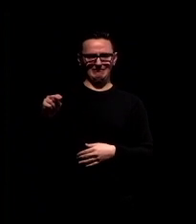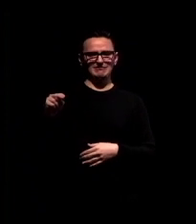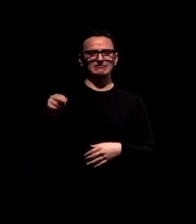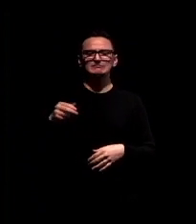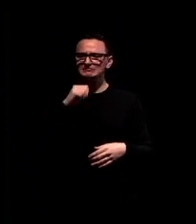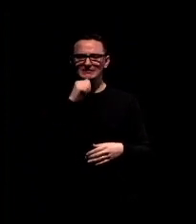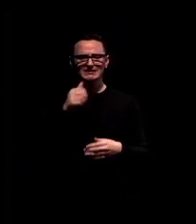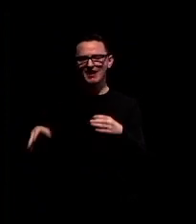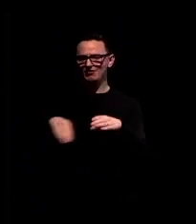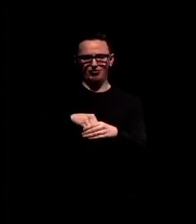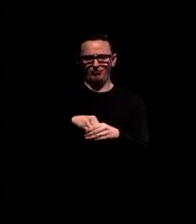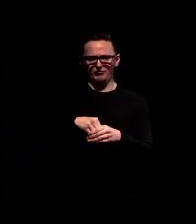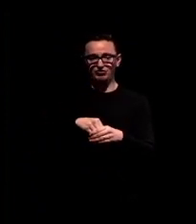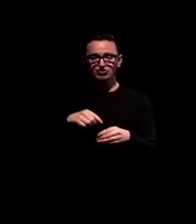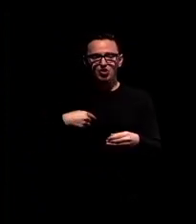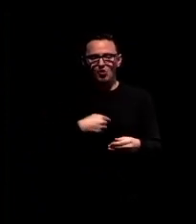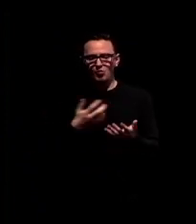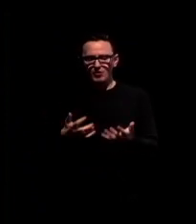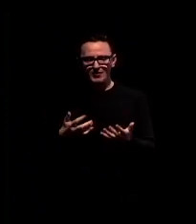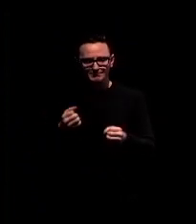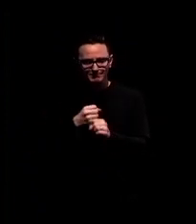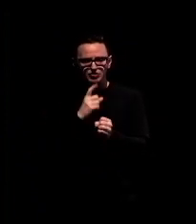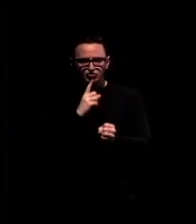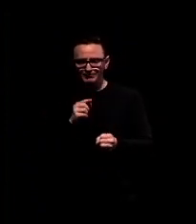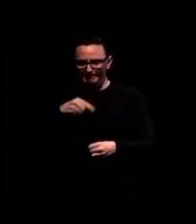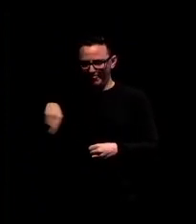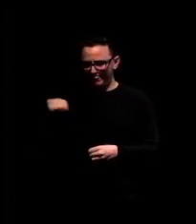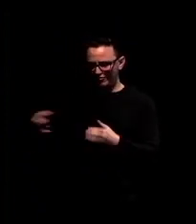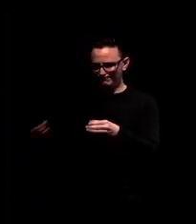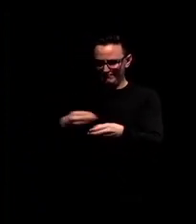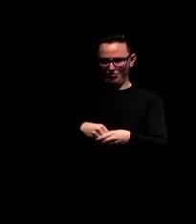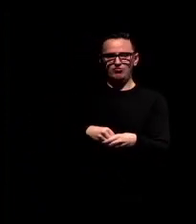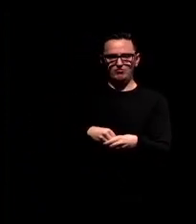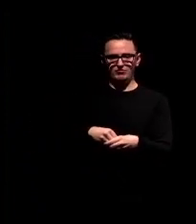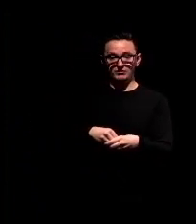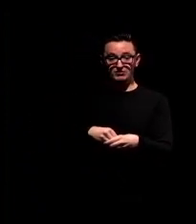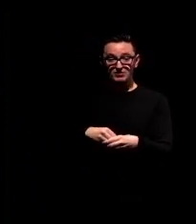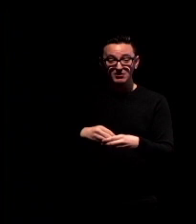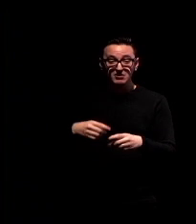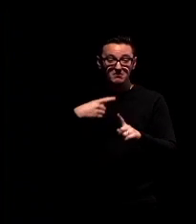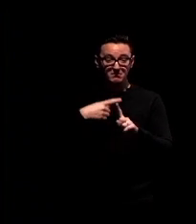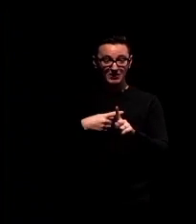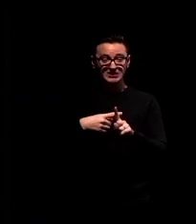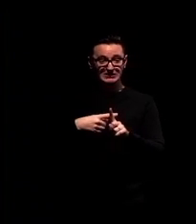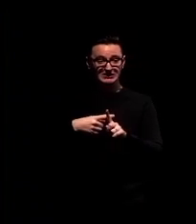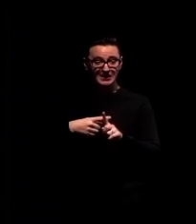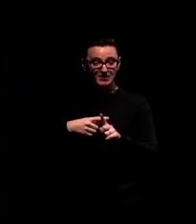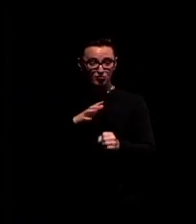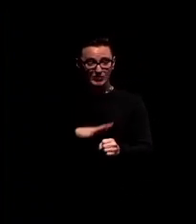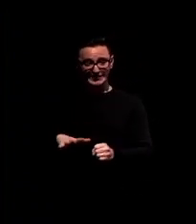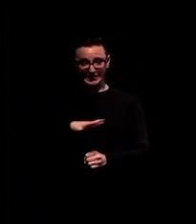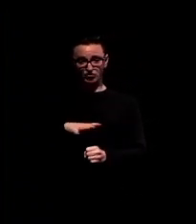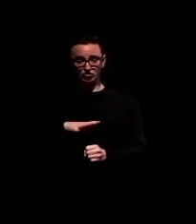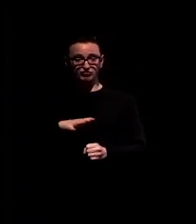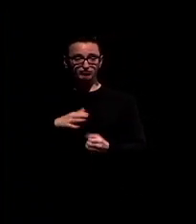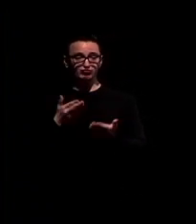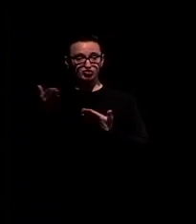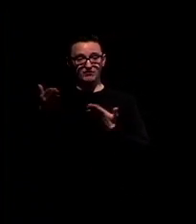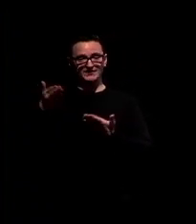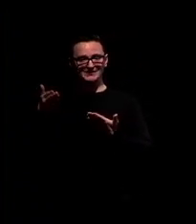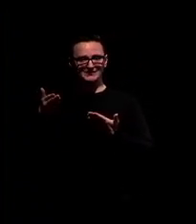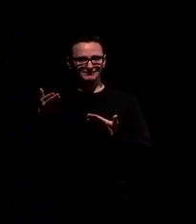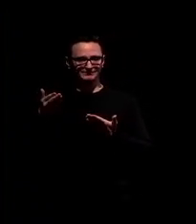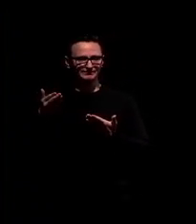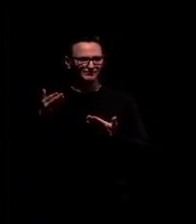actually bring folks in. We also found that in residential services, both kids and adults, they have no way to fund